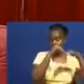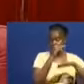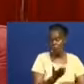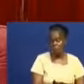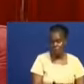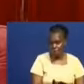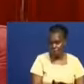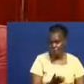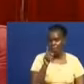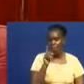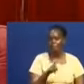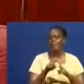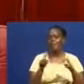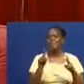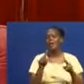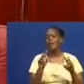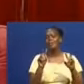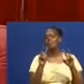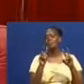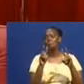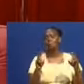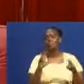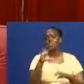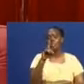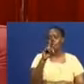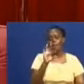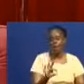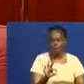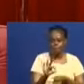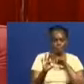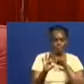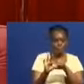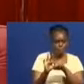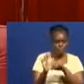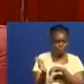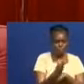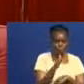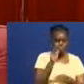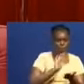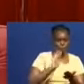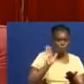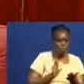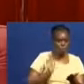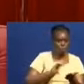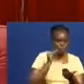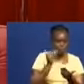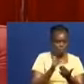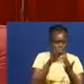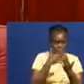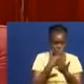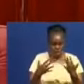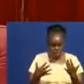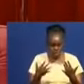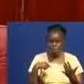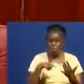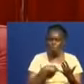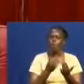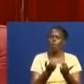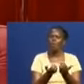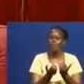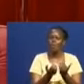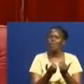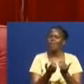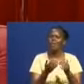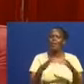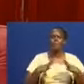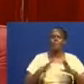Assembly. We must begin to look at issues like CDF. We must look at the Women Fund. We must look at the structure. Do we need